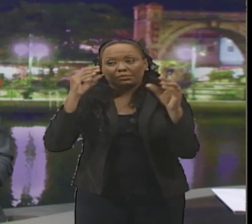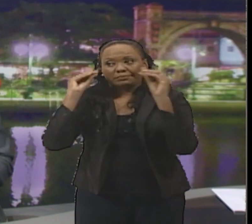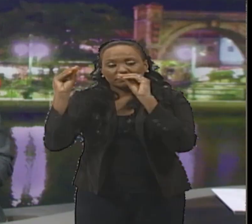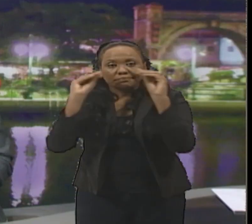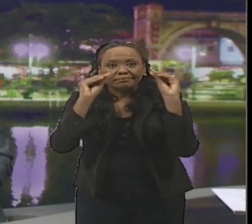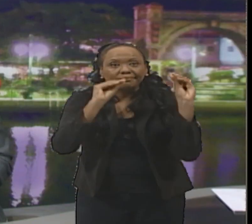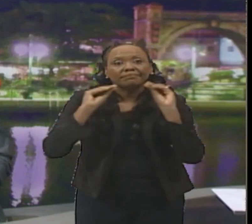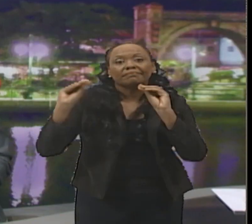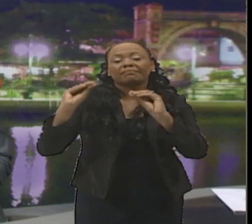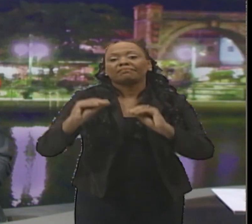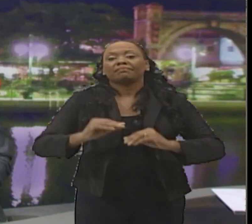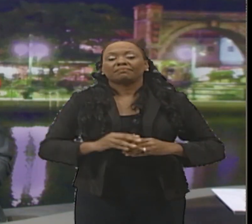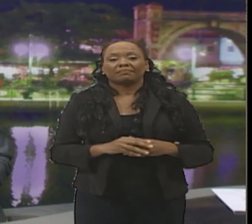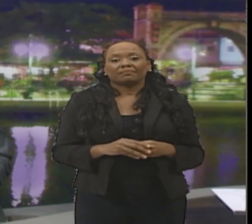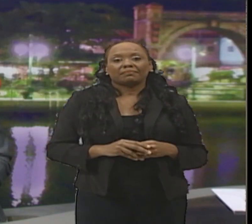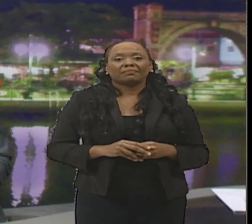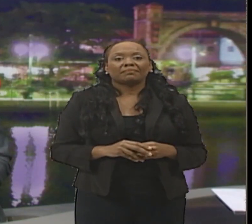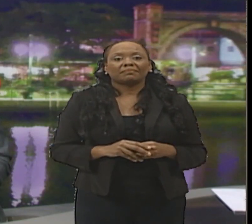teaching profession.